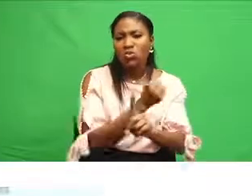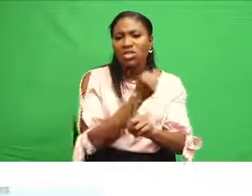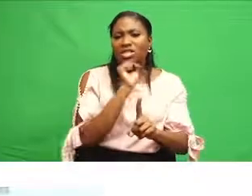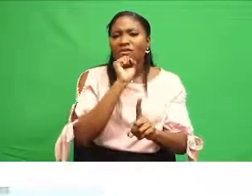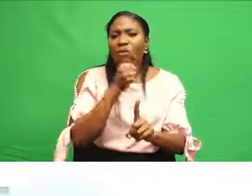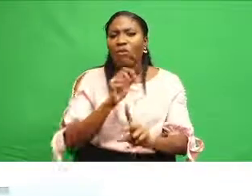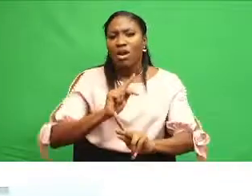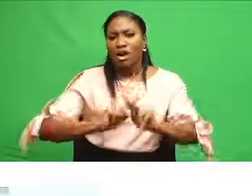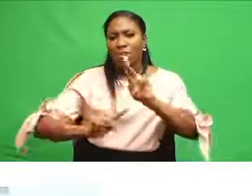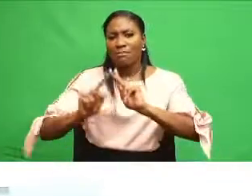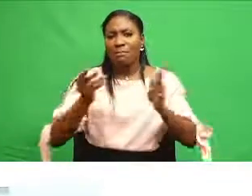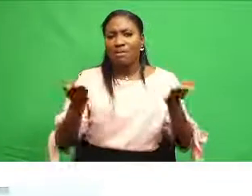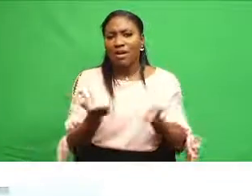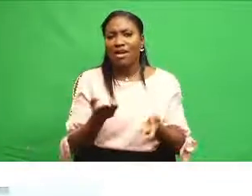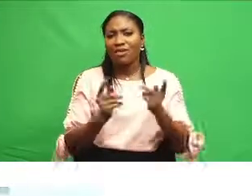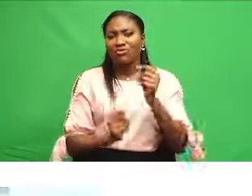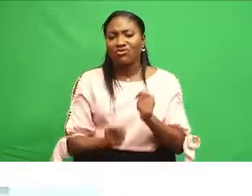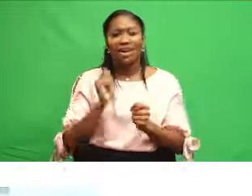and Tobago.